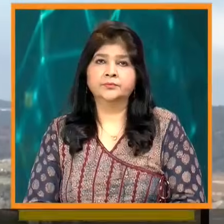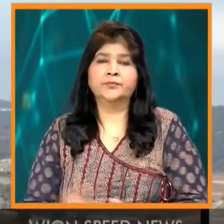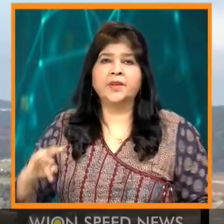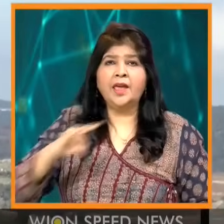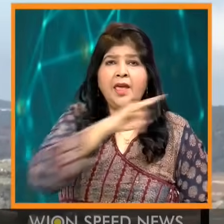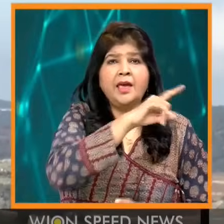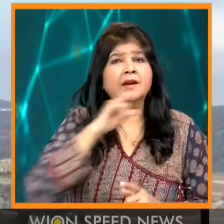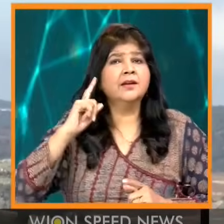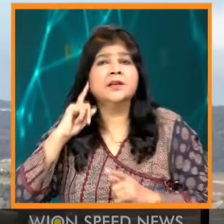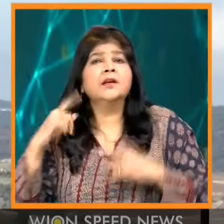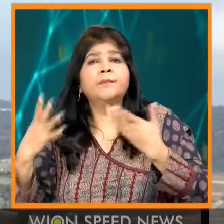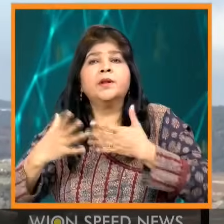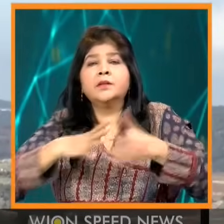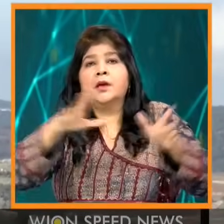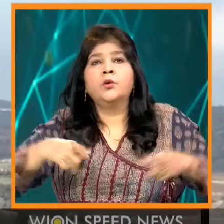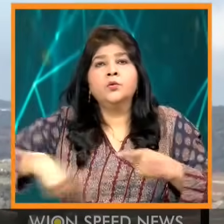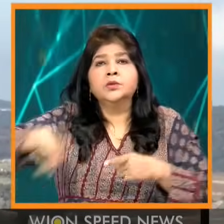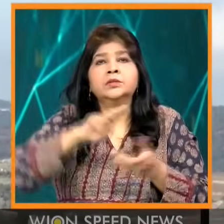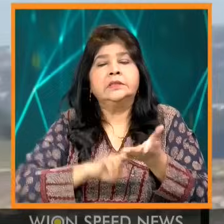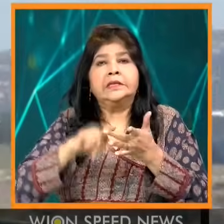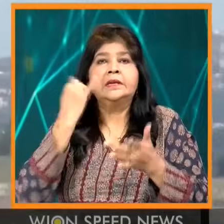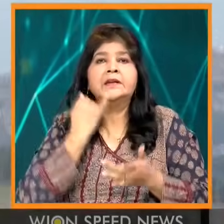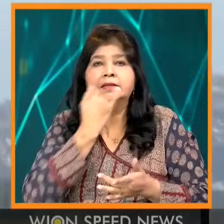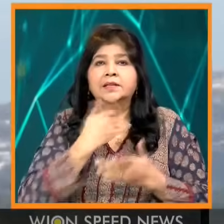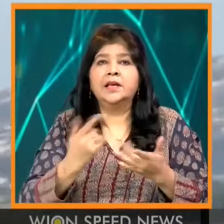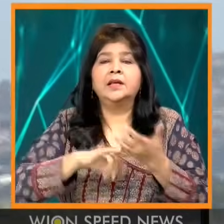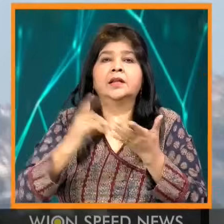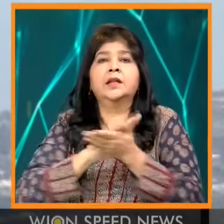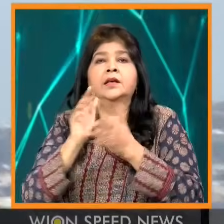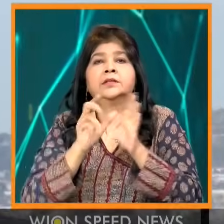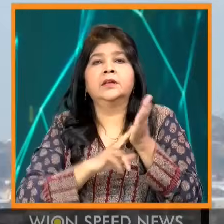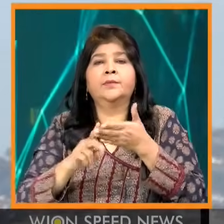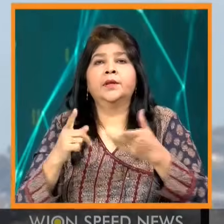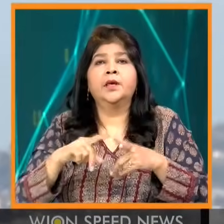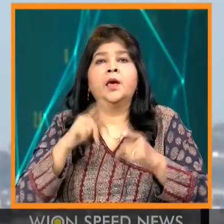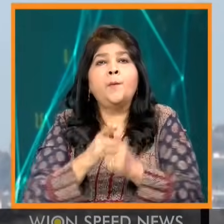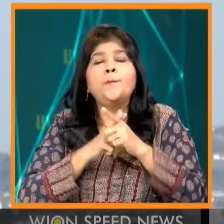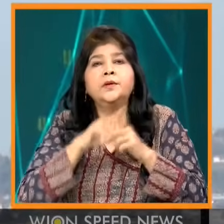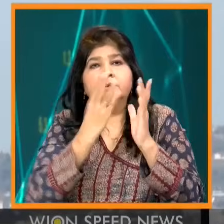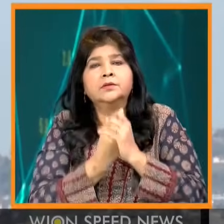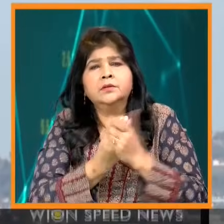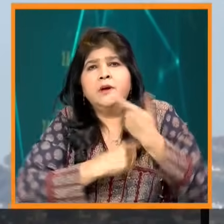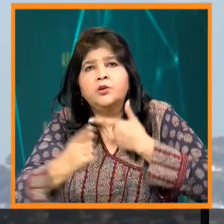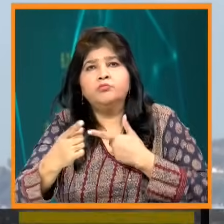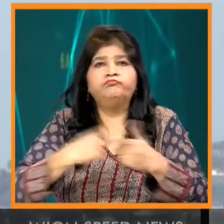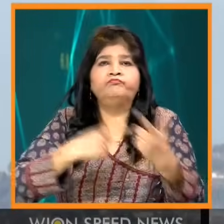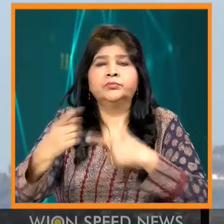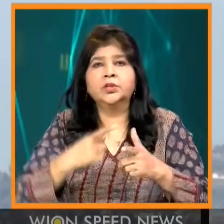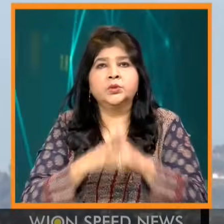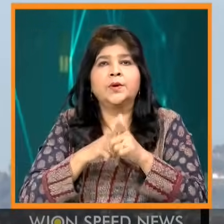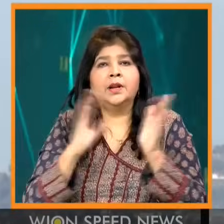Air raid sirens blared across northern Israel as Israel and Hezbollah militant group continued trading fire across Lebanon's